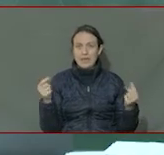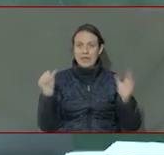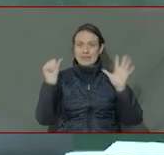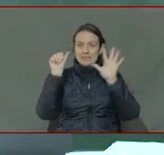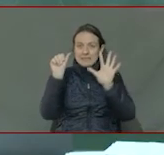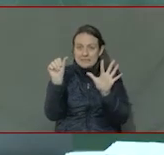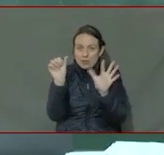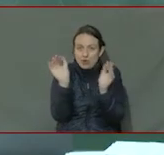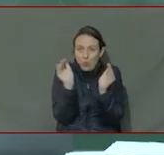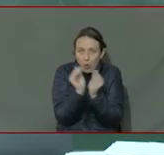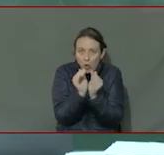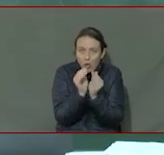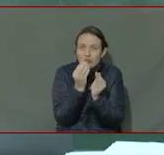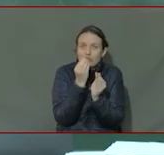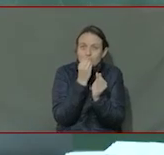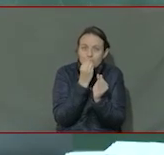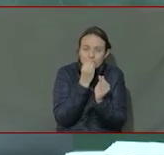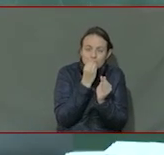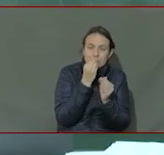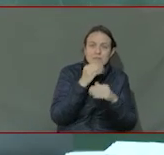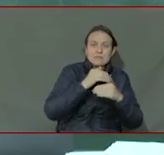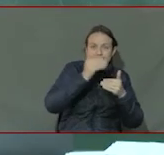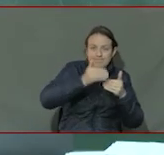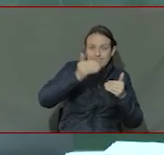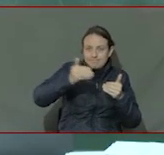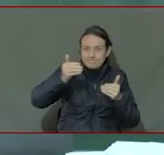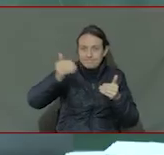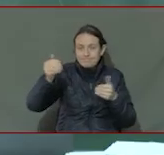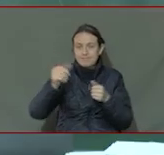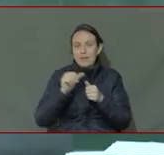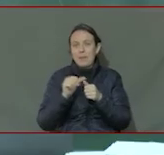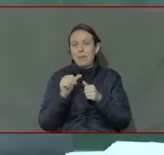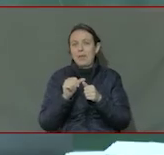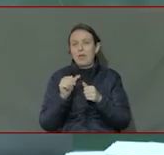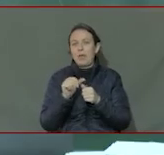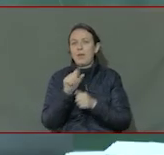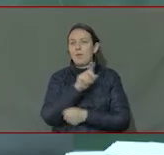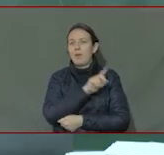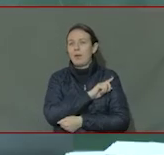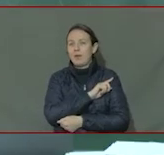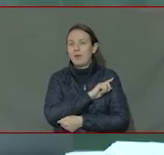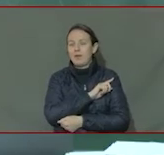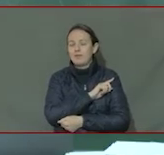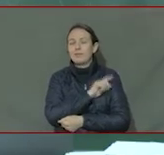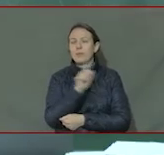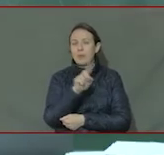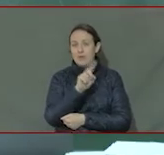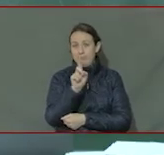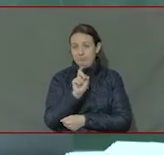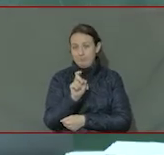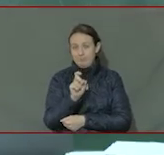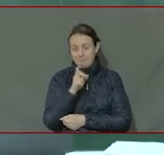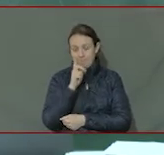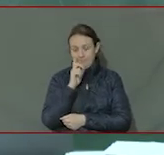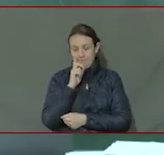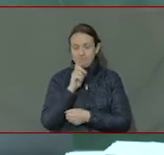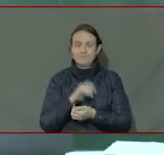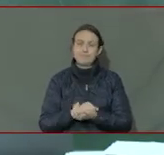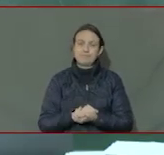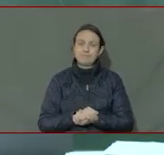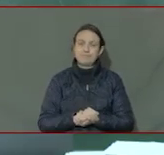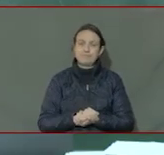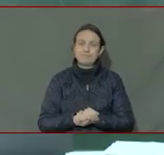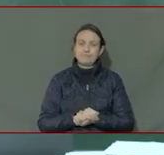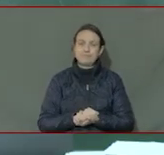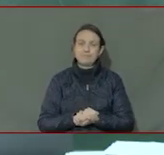meals a day, but smaller. Now we're going to see the logic of that now by looking at this question. So people, this is my point